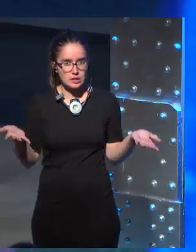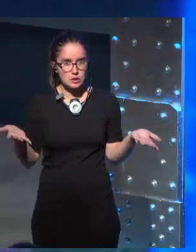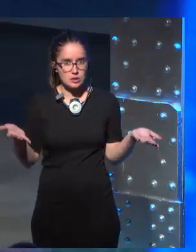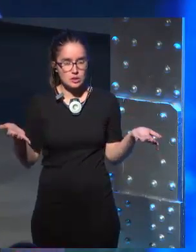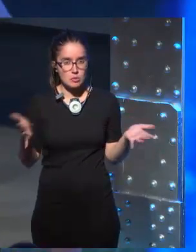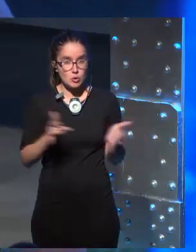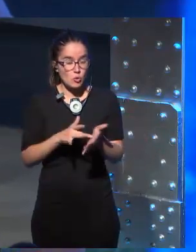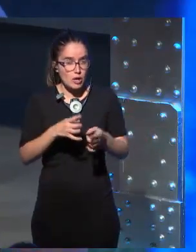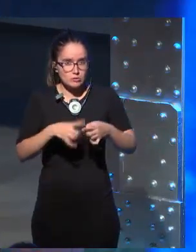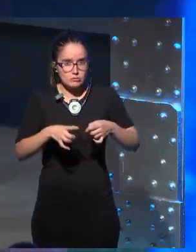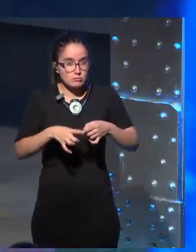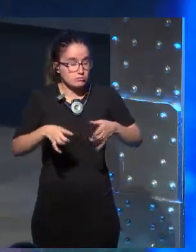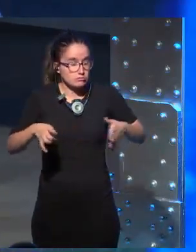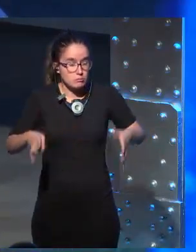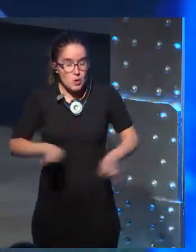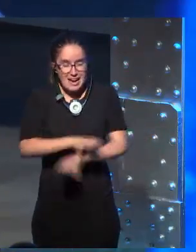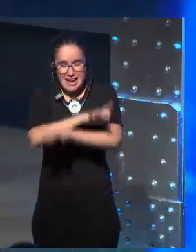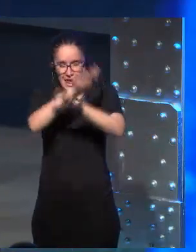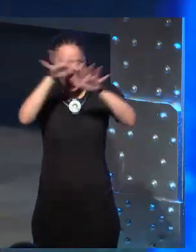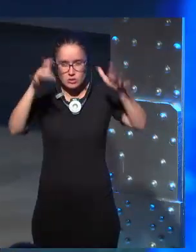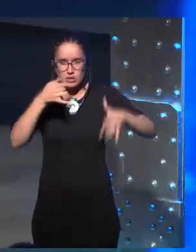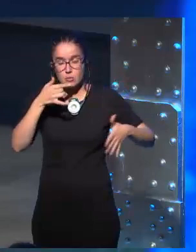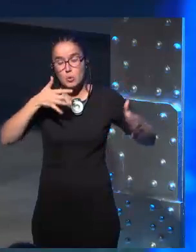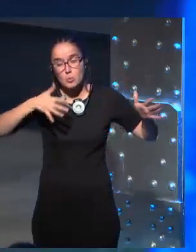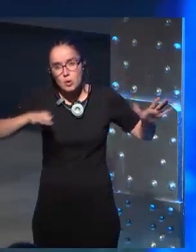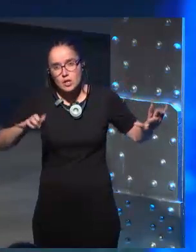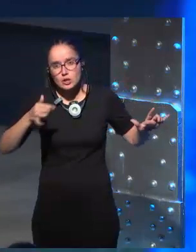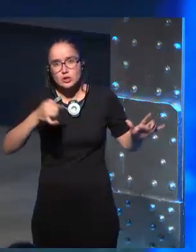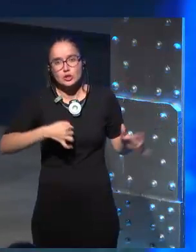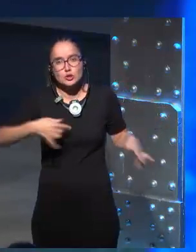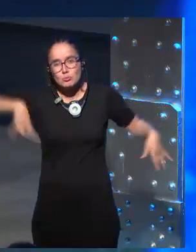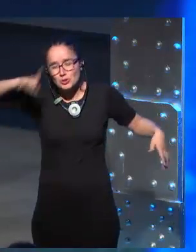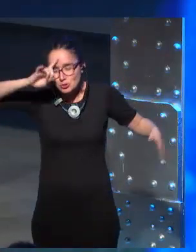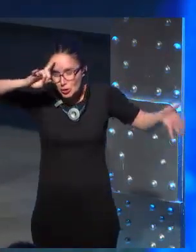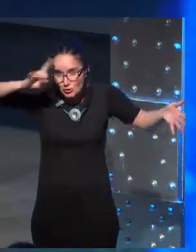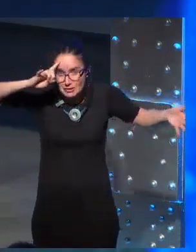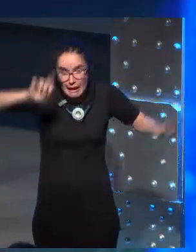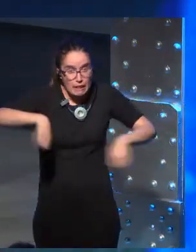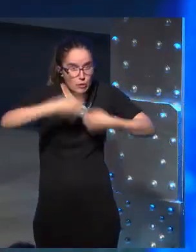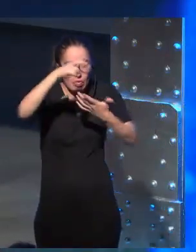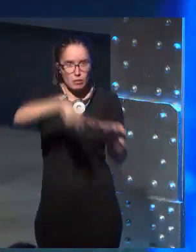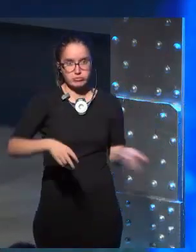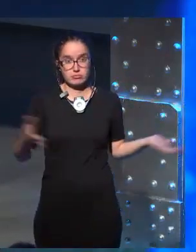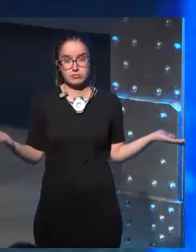have to say, yeah, who am I to know? Nature is there. We have to